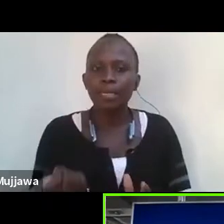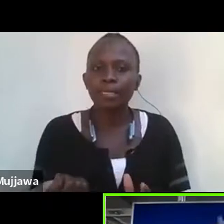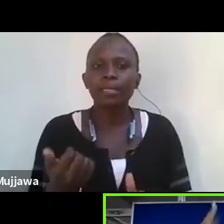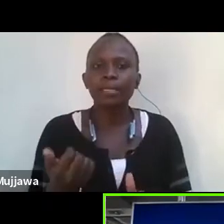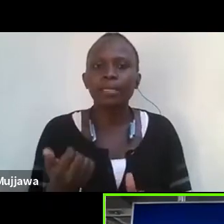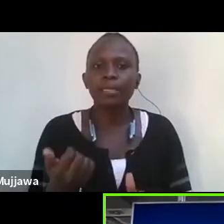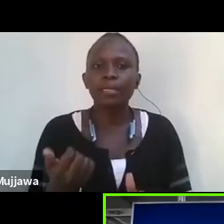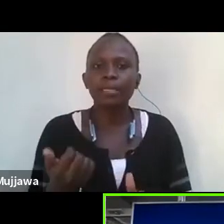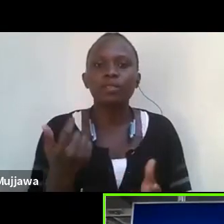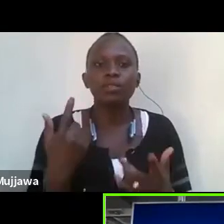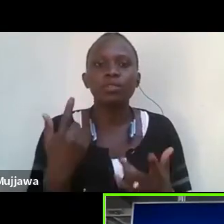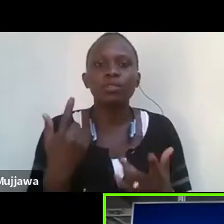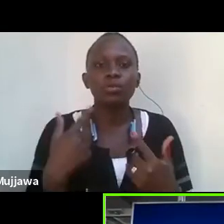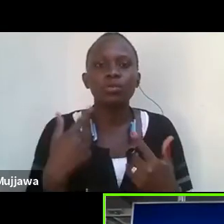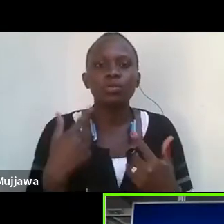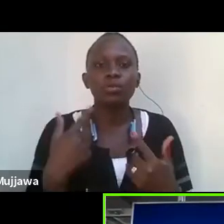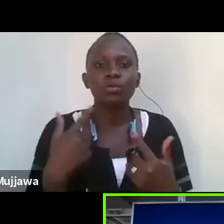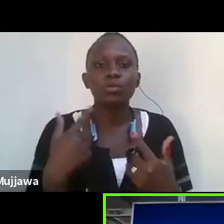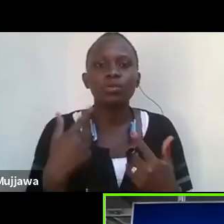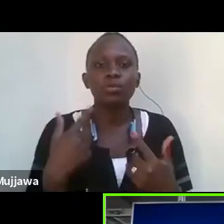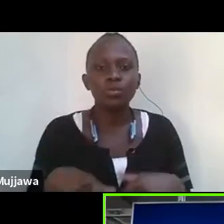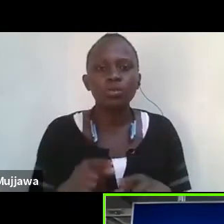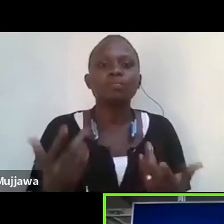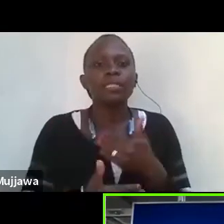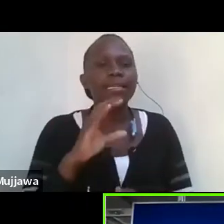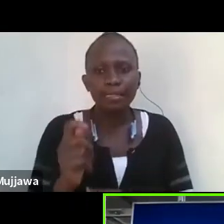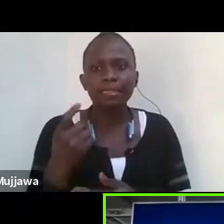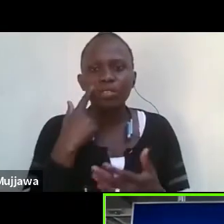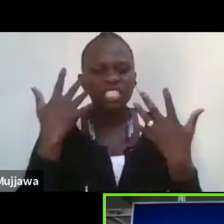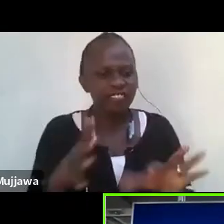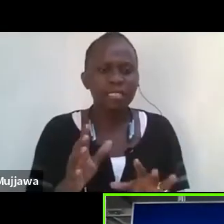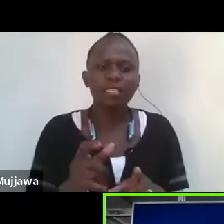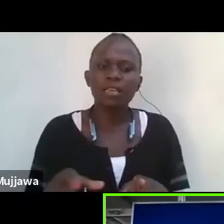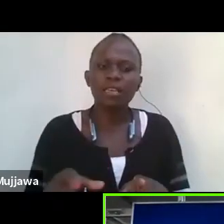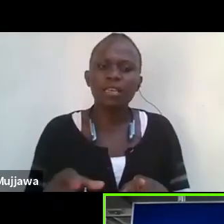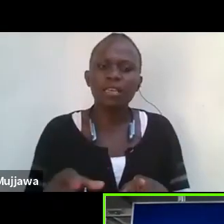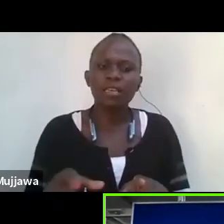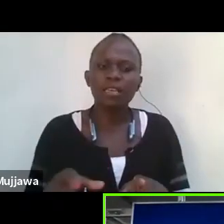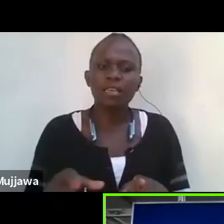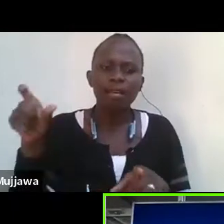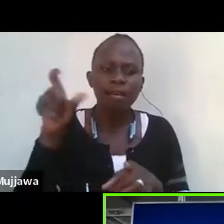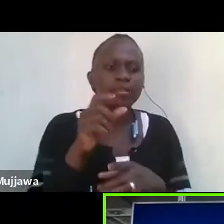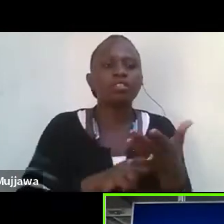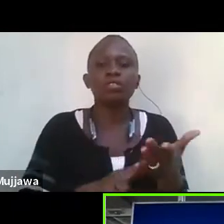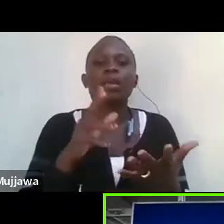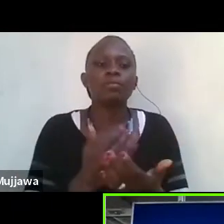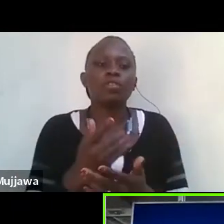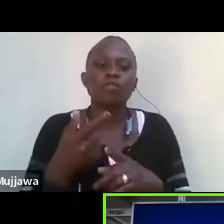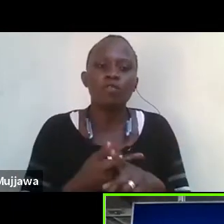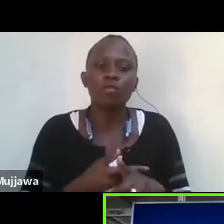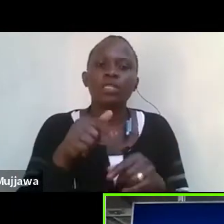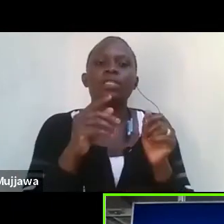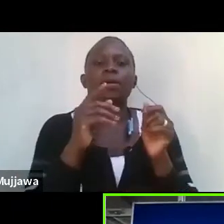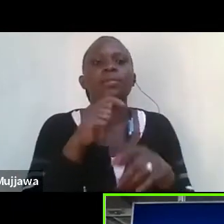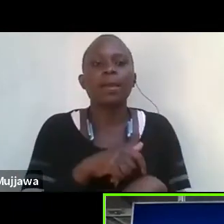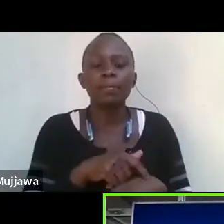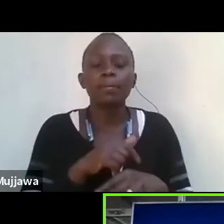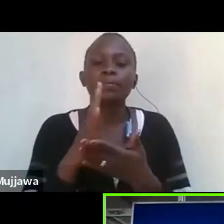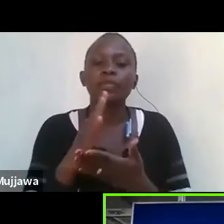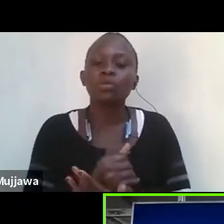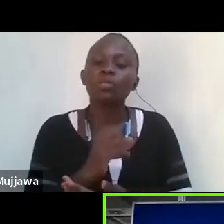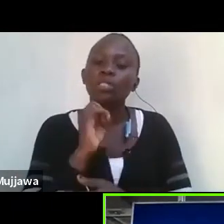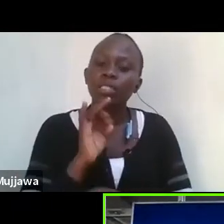a spike in terms of utilization and adoption coming from this period, because if it's Salesforce automation, people are all now going to use it. If